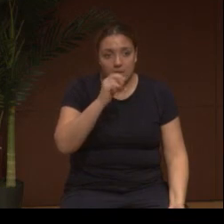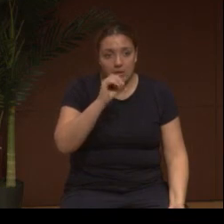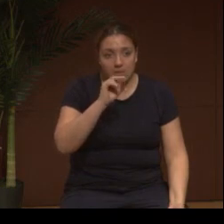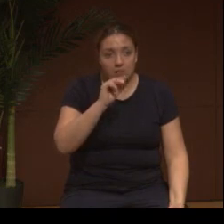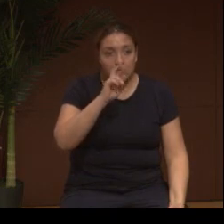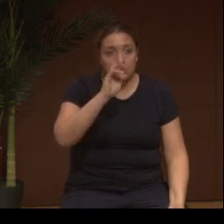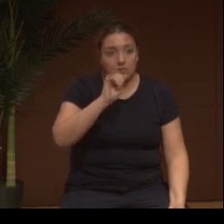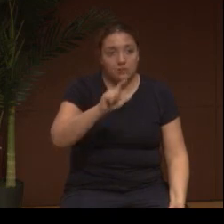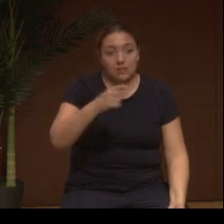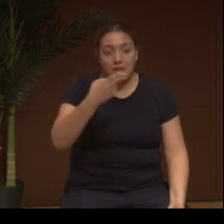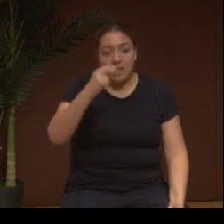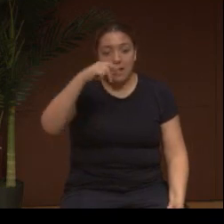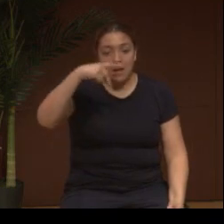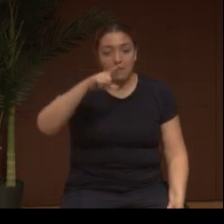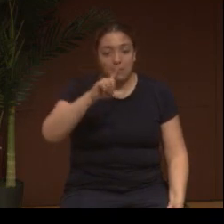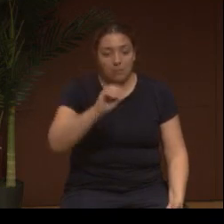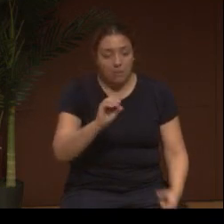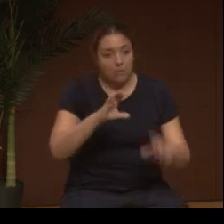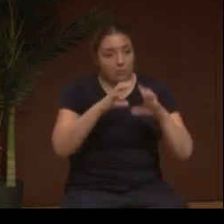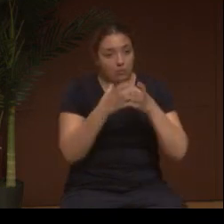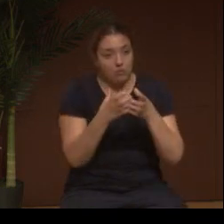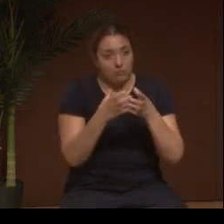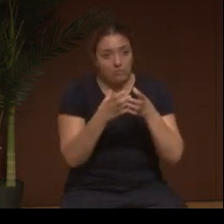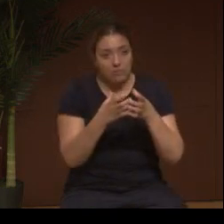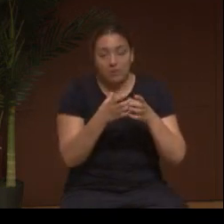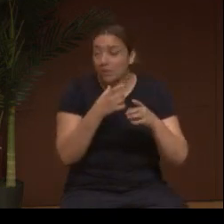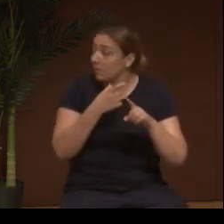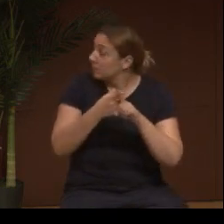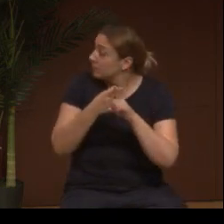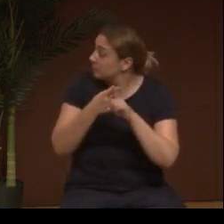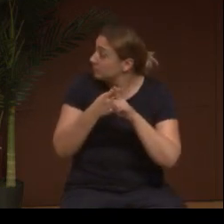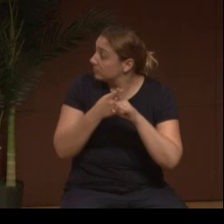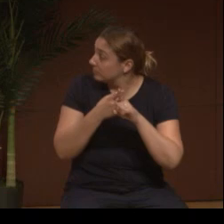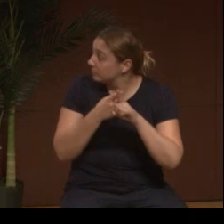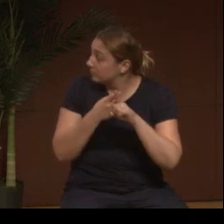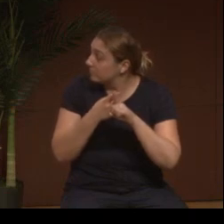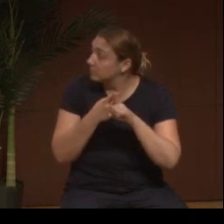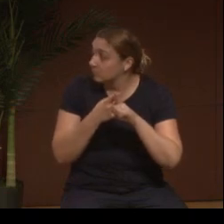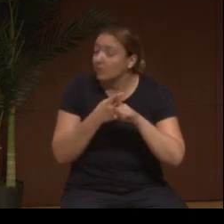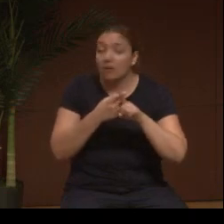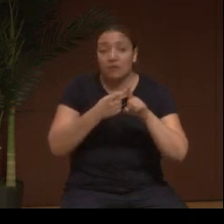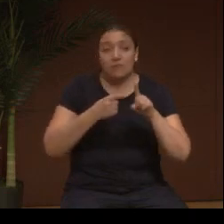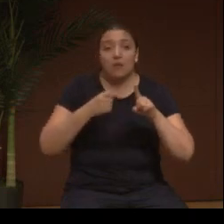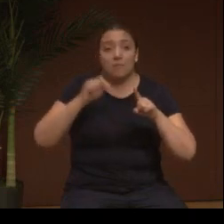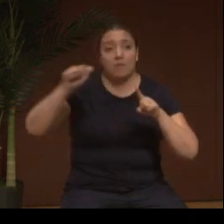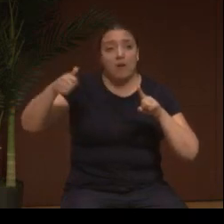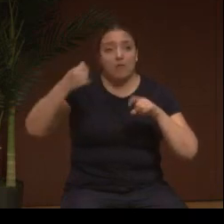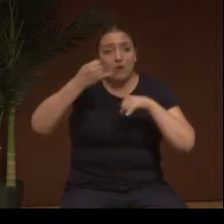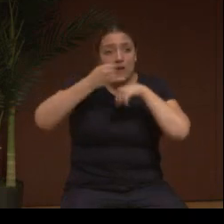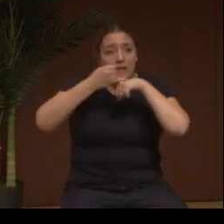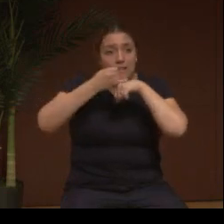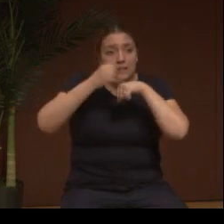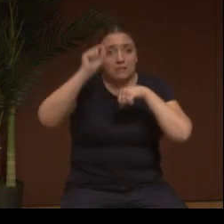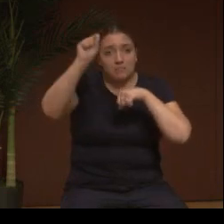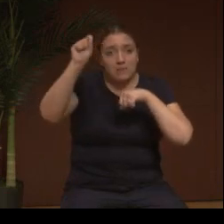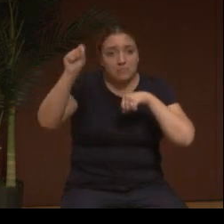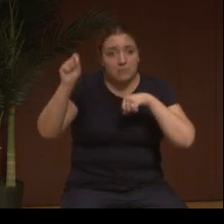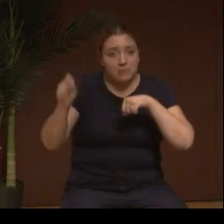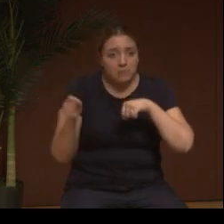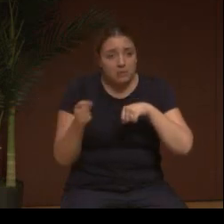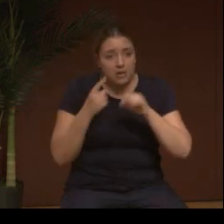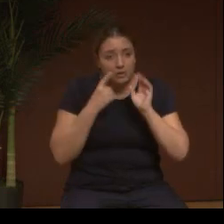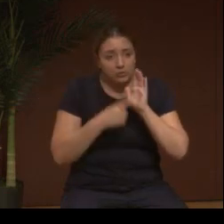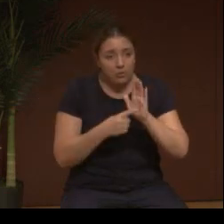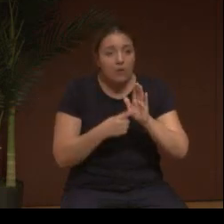haplogroup frequencies from the Anglophone islands. So that island chain that I had marked on a couple of slides ago, it's from